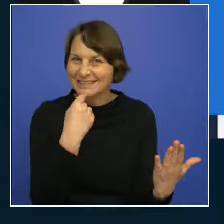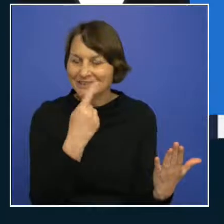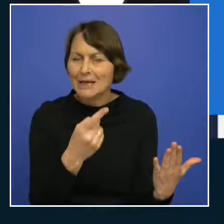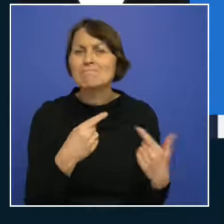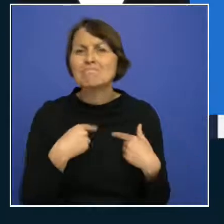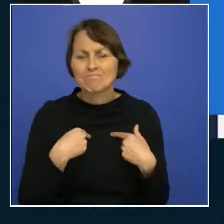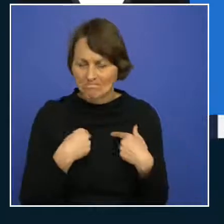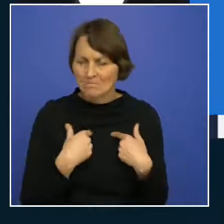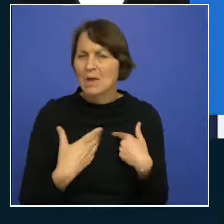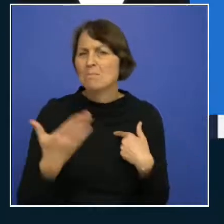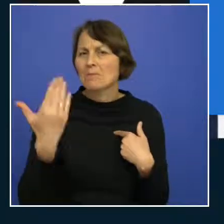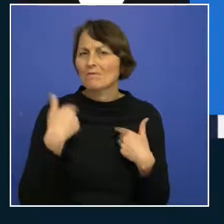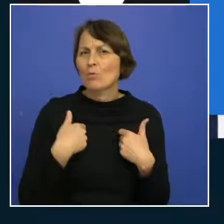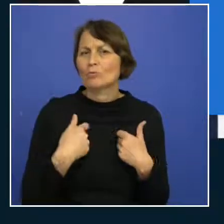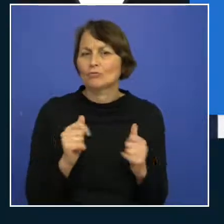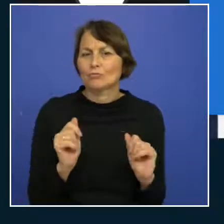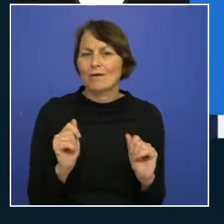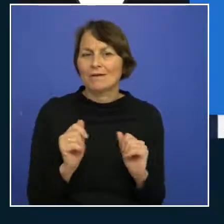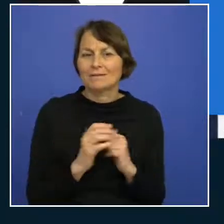out, was,